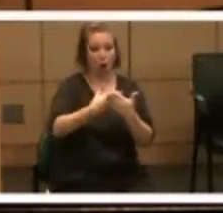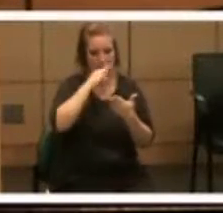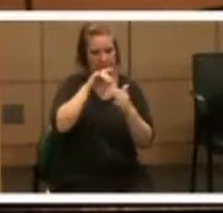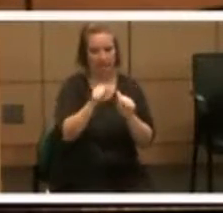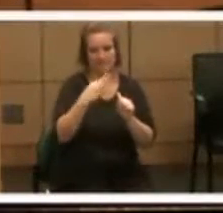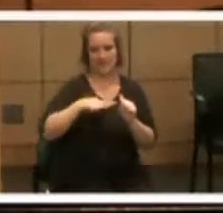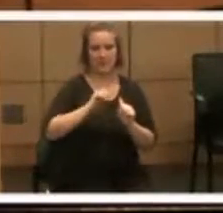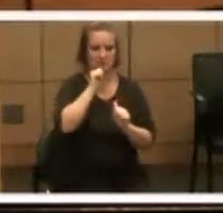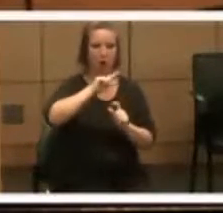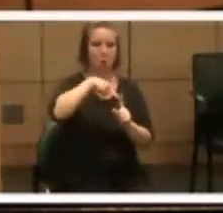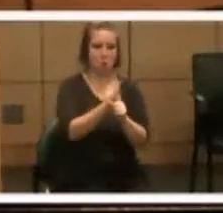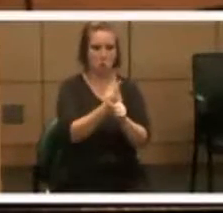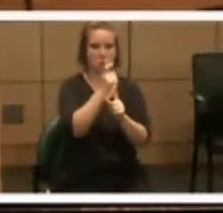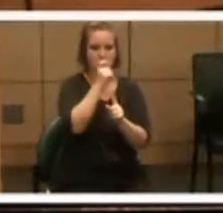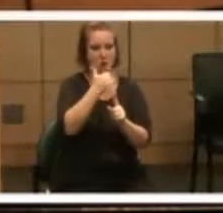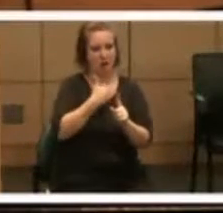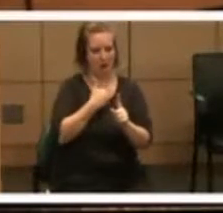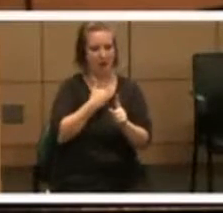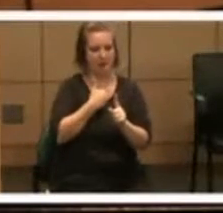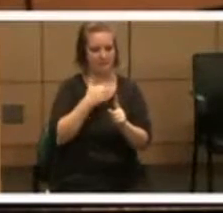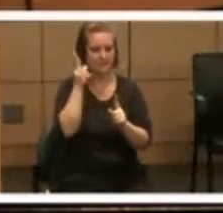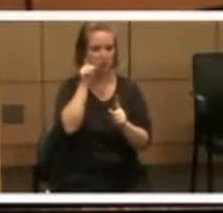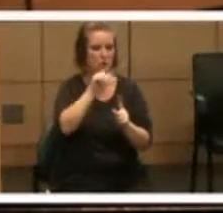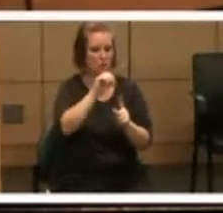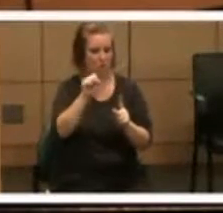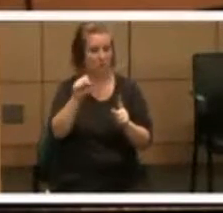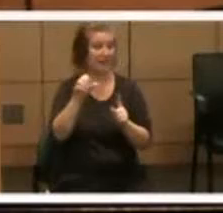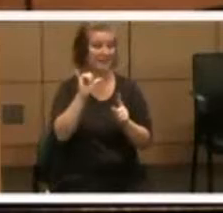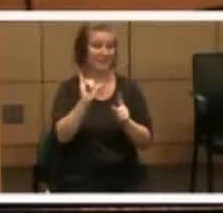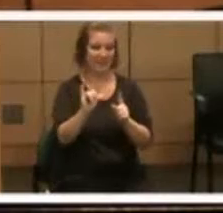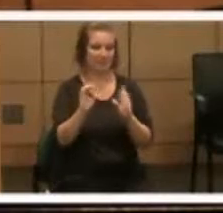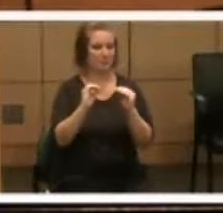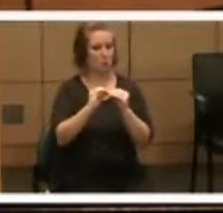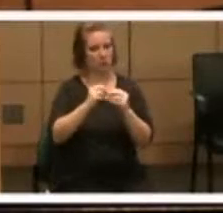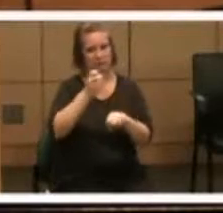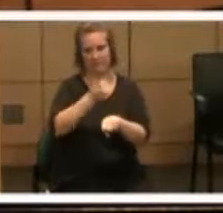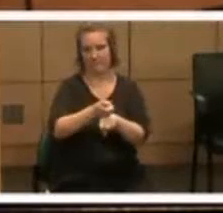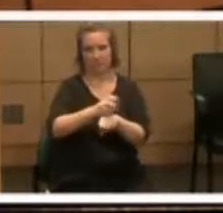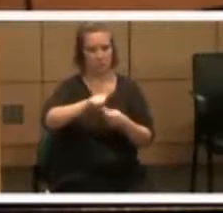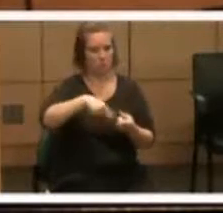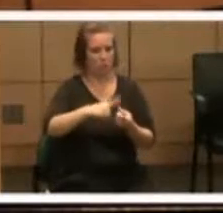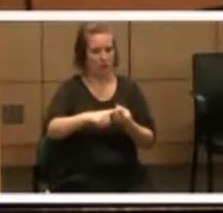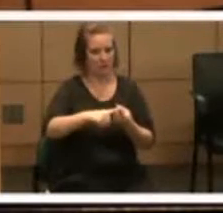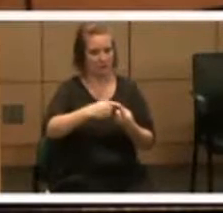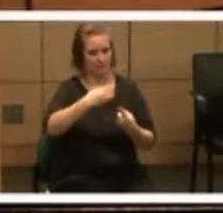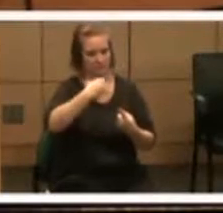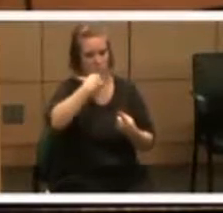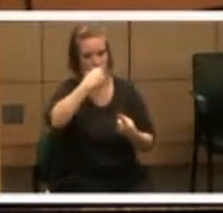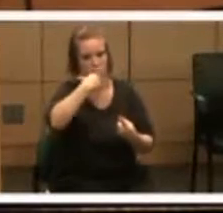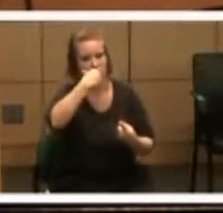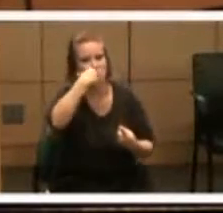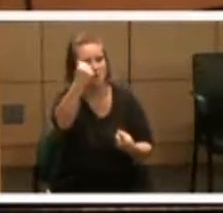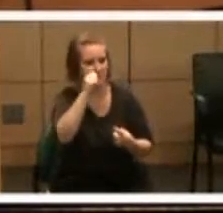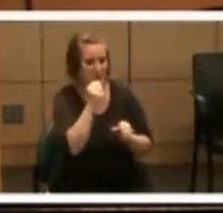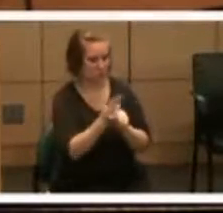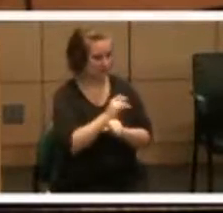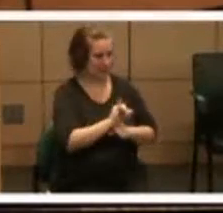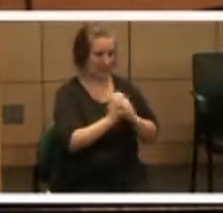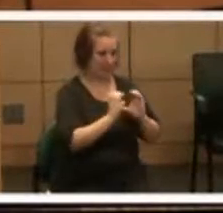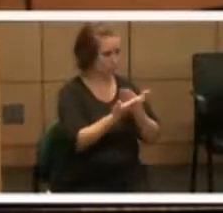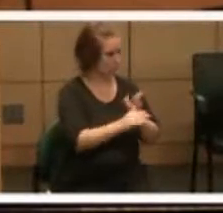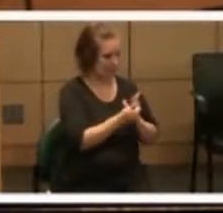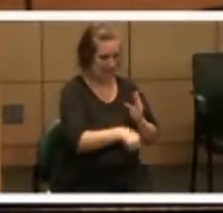that rather than just the kids with, you know, hearing loss. That becomes more difficult, of course, as the children age out of those classrooms and then